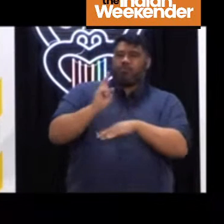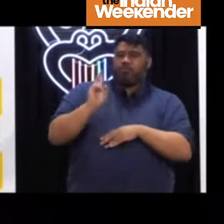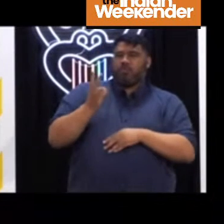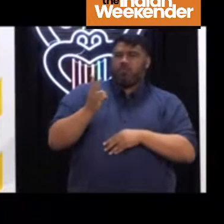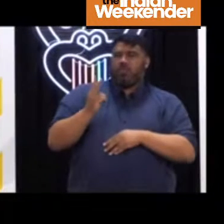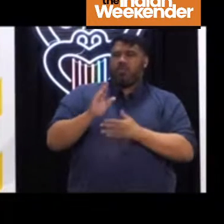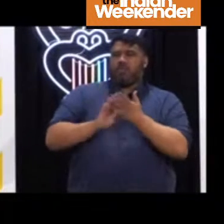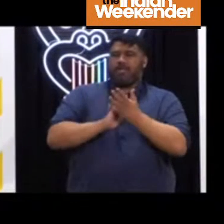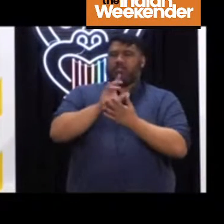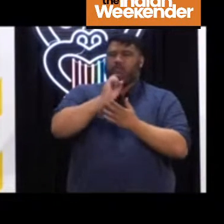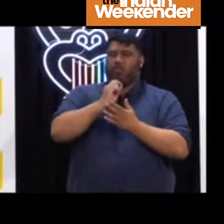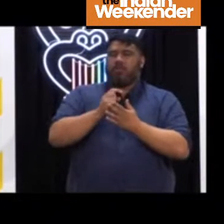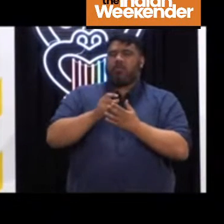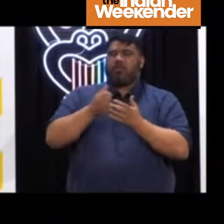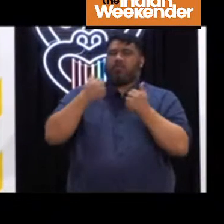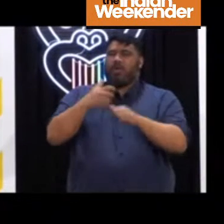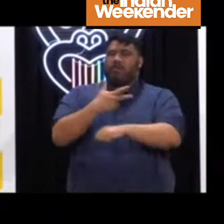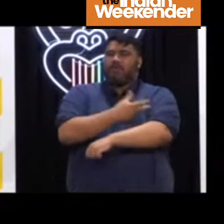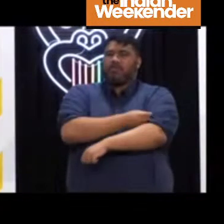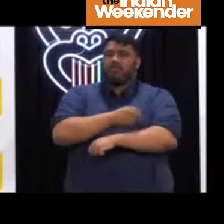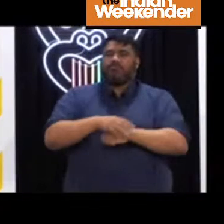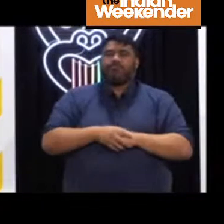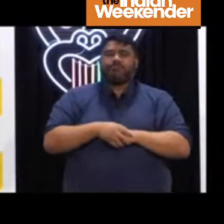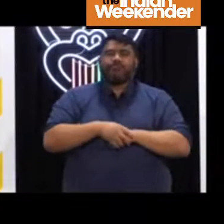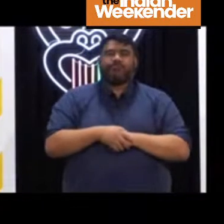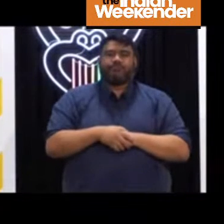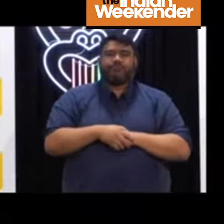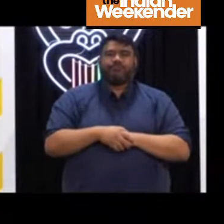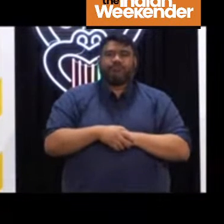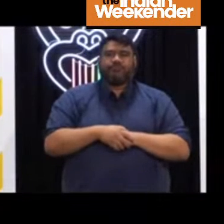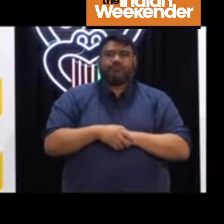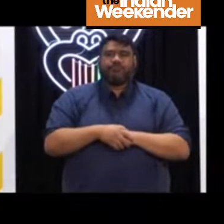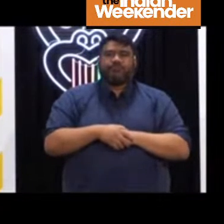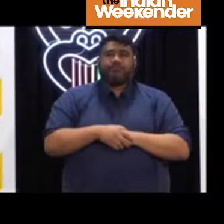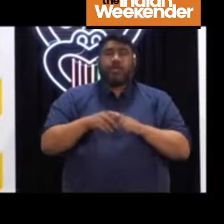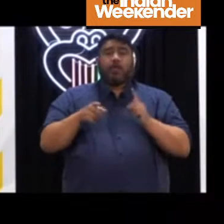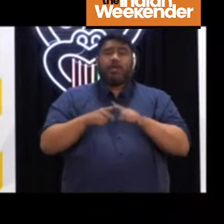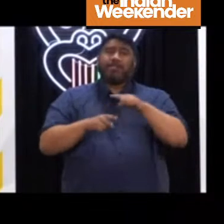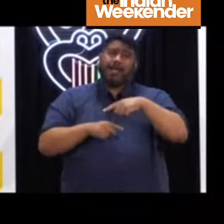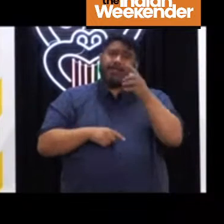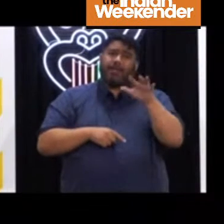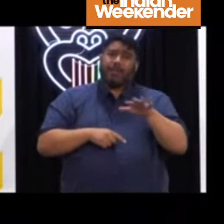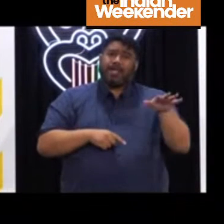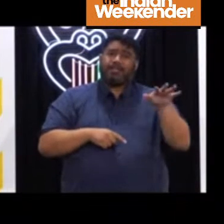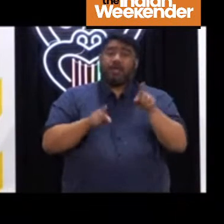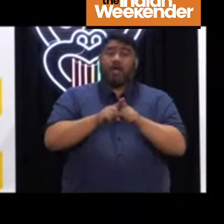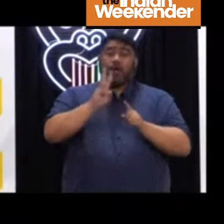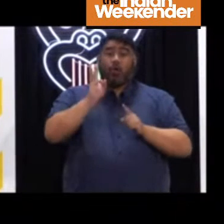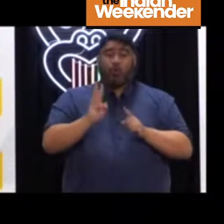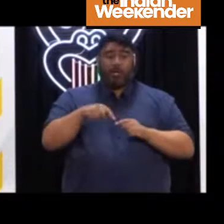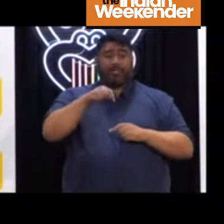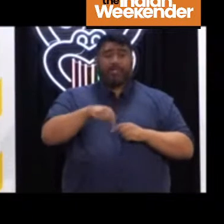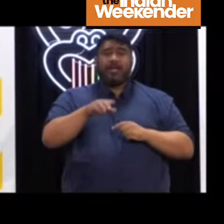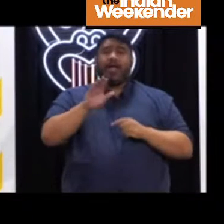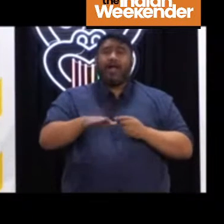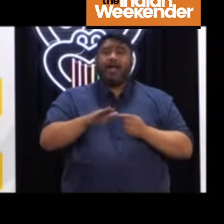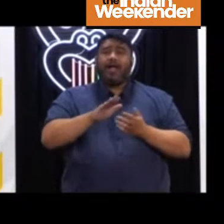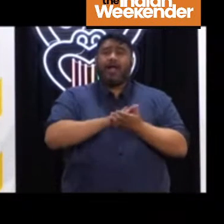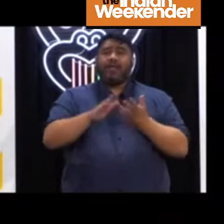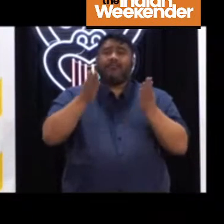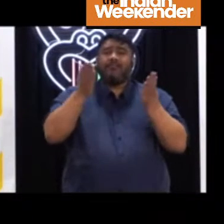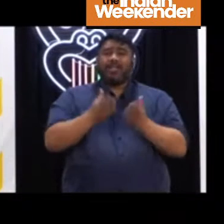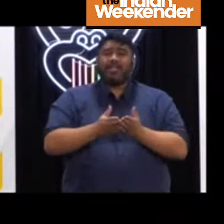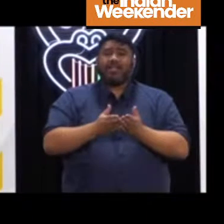be processed. This follows similar initiatives elsewhere in the country. For example, the Hutt Valley DHB and Autism New Zealand provided